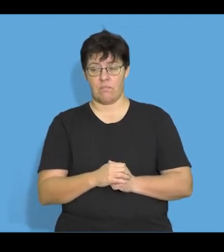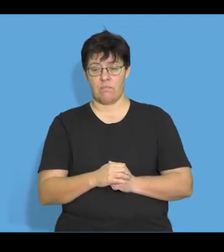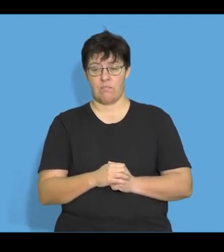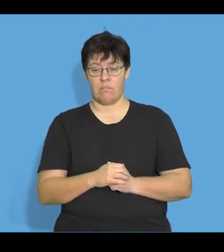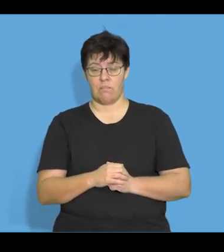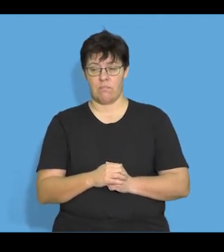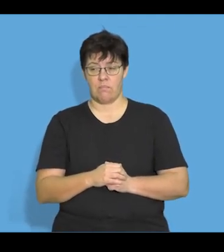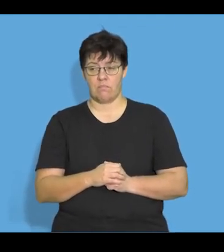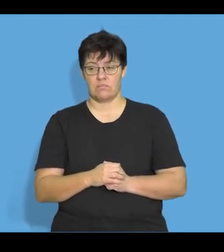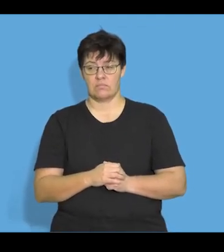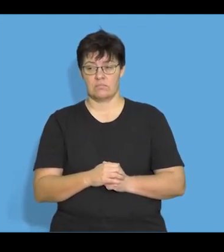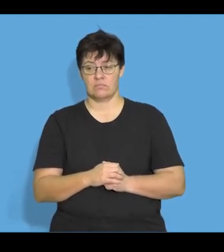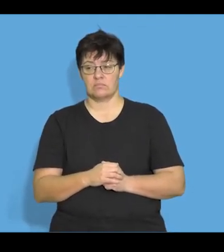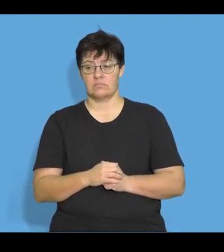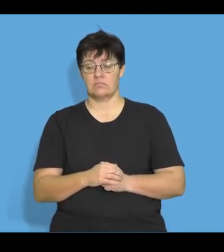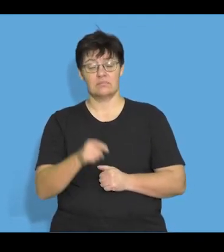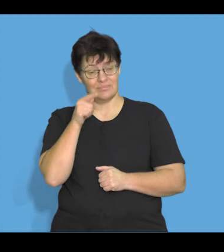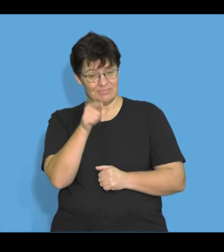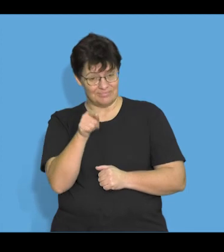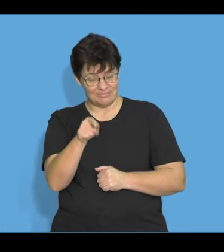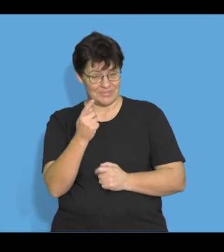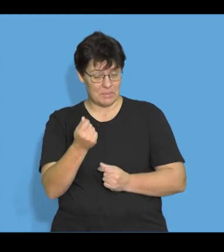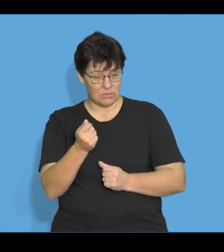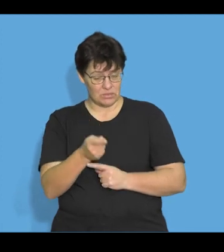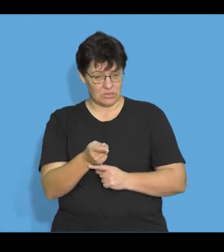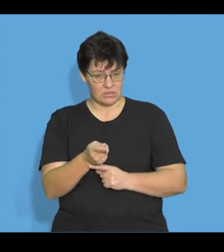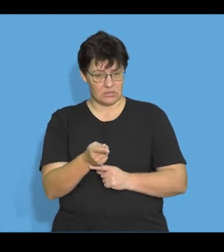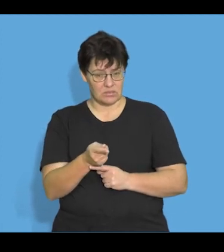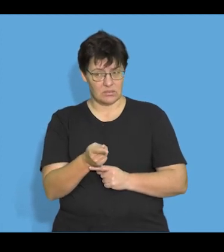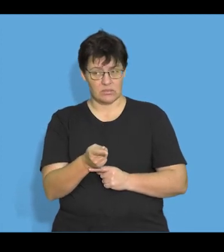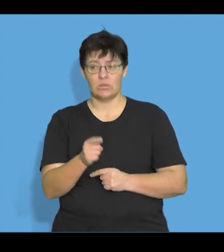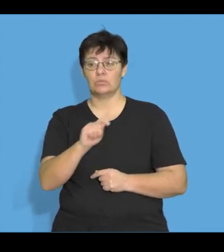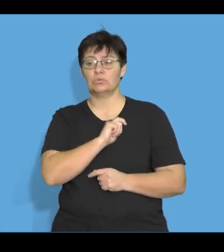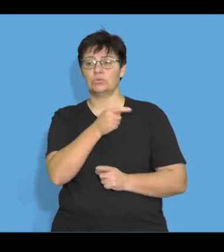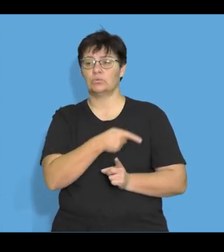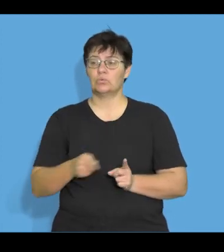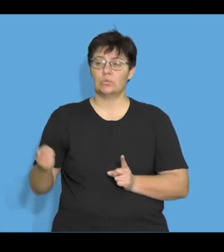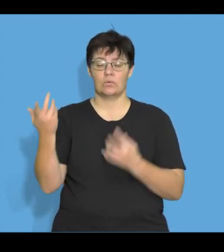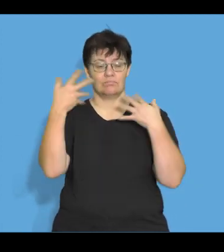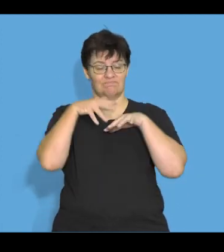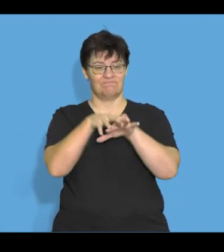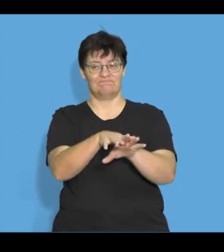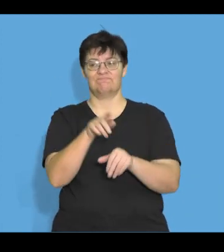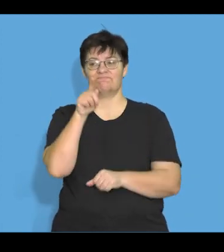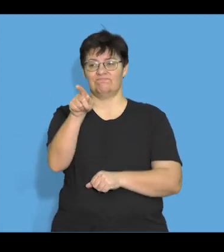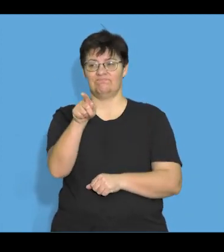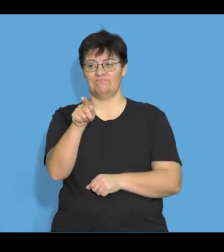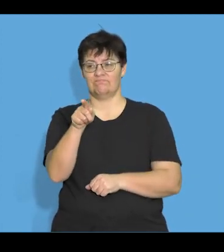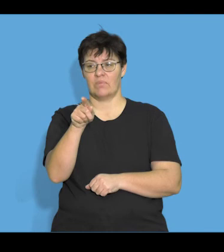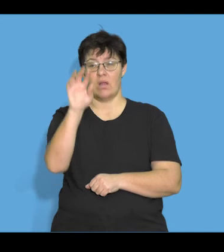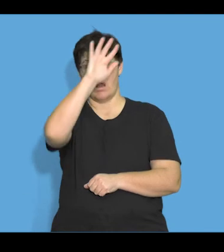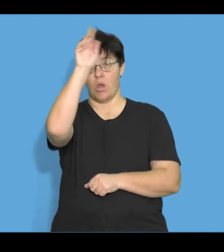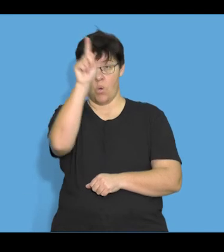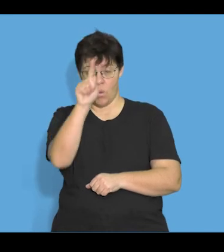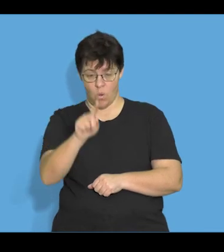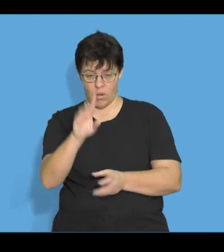660,050, this figure here is actually a combination of all of these